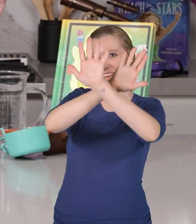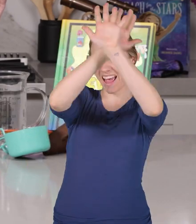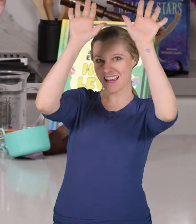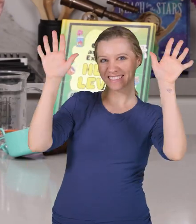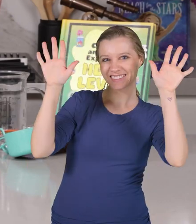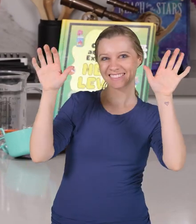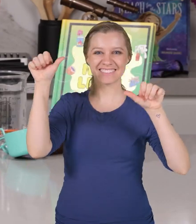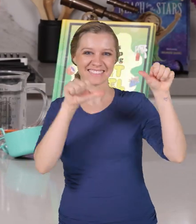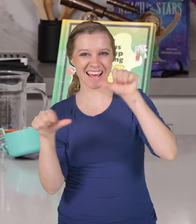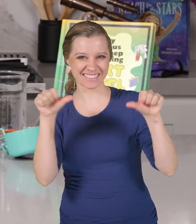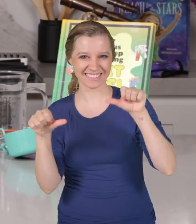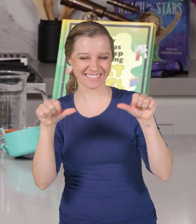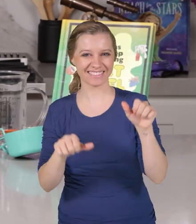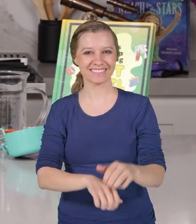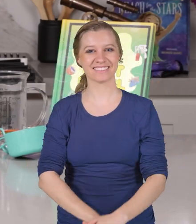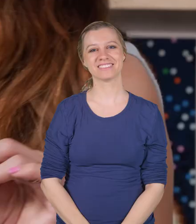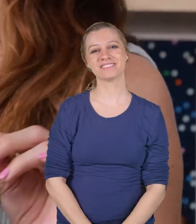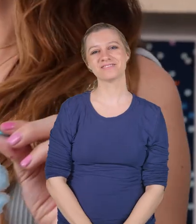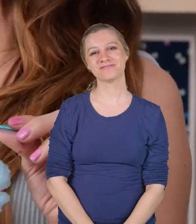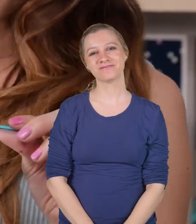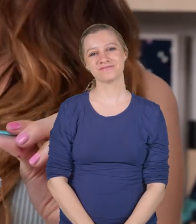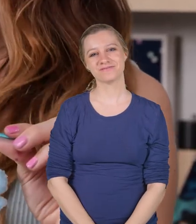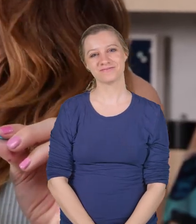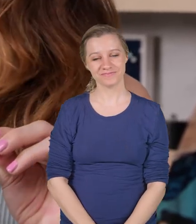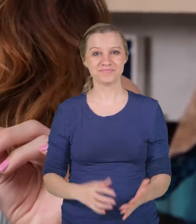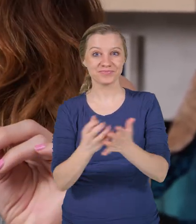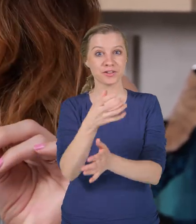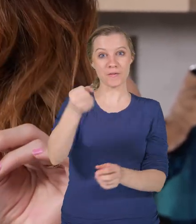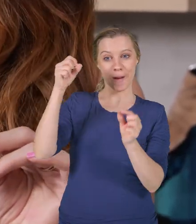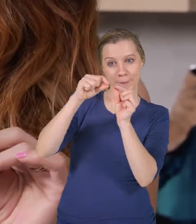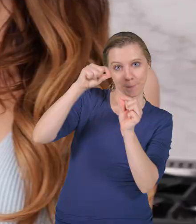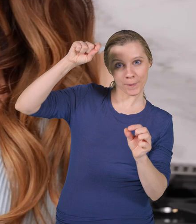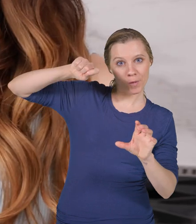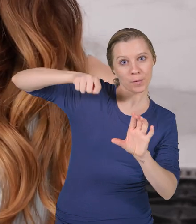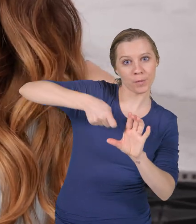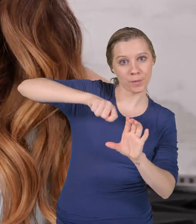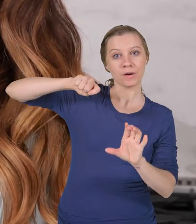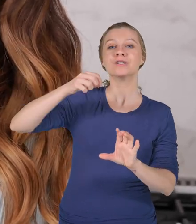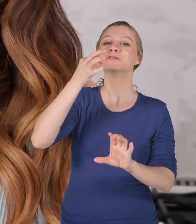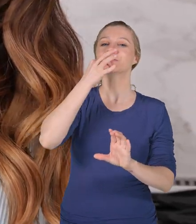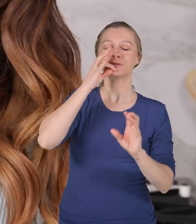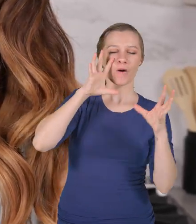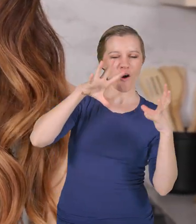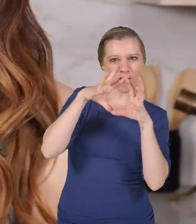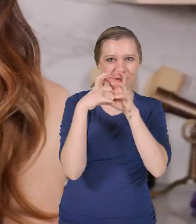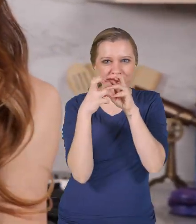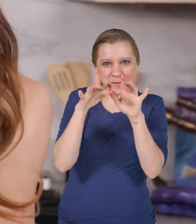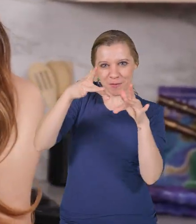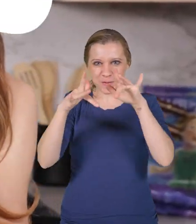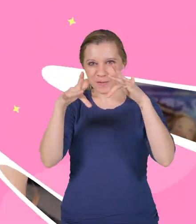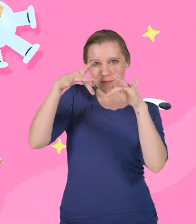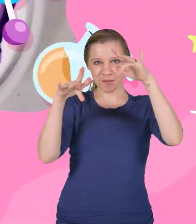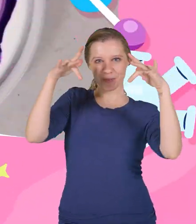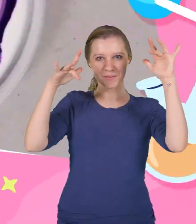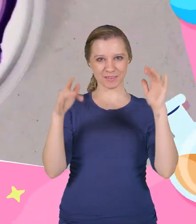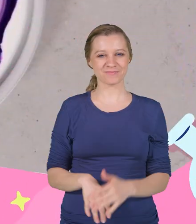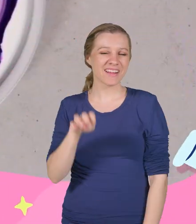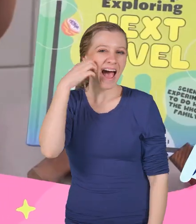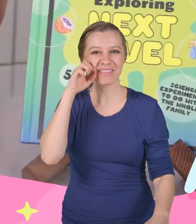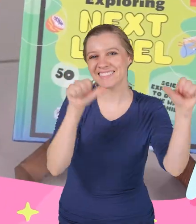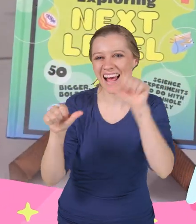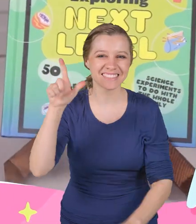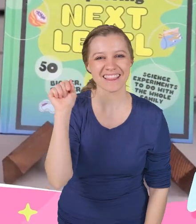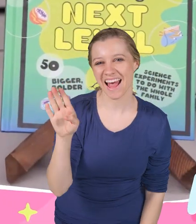all things space and science. So grab your pipe cleaners because we're about to crystallize.